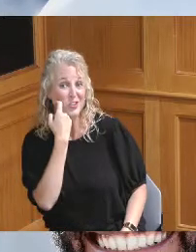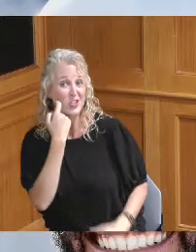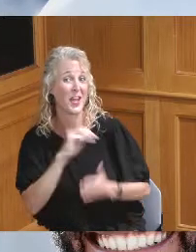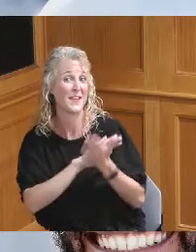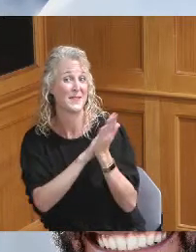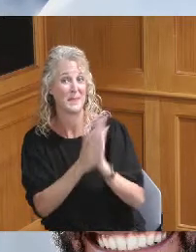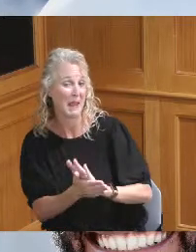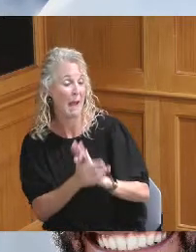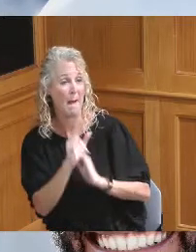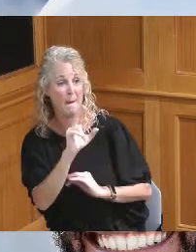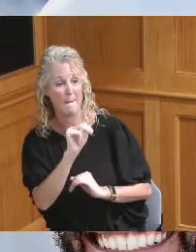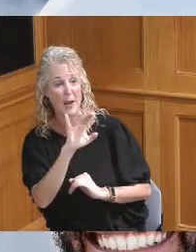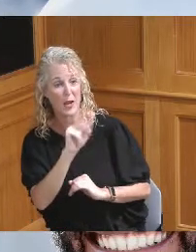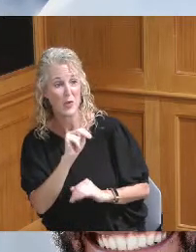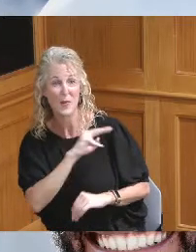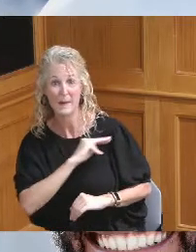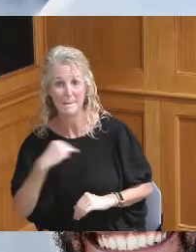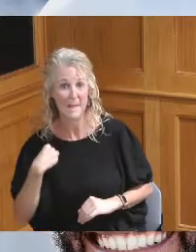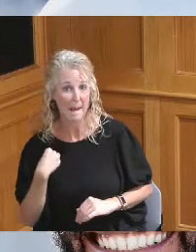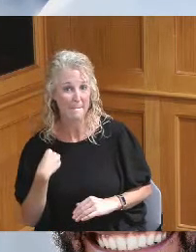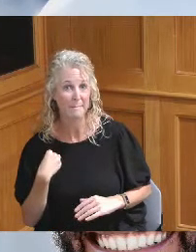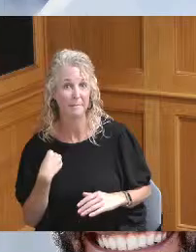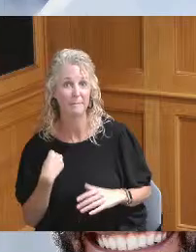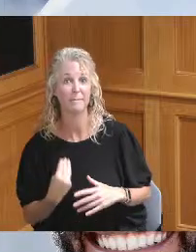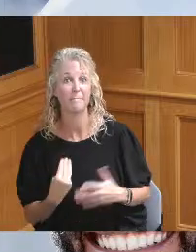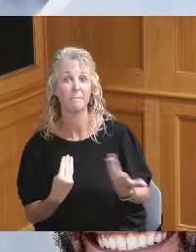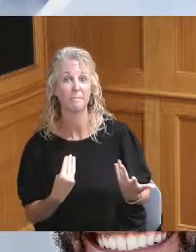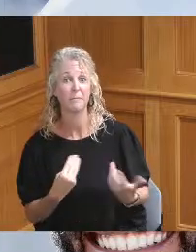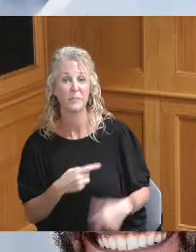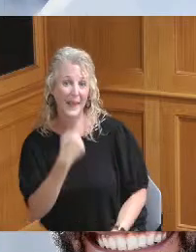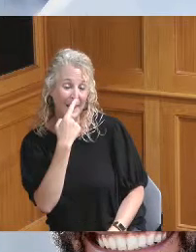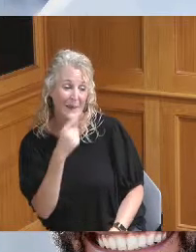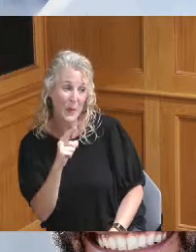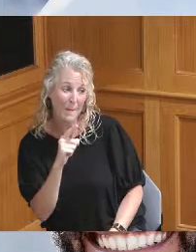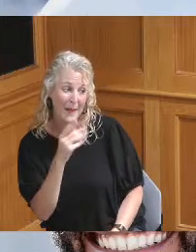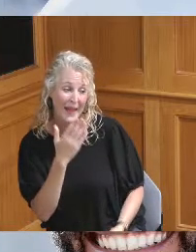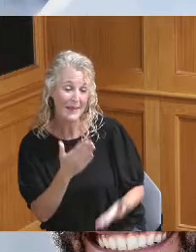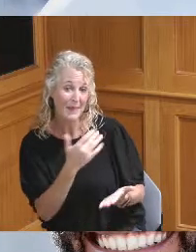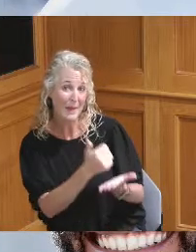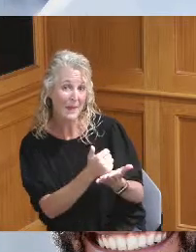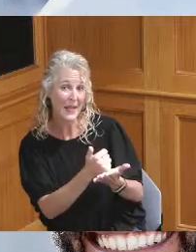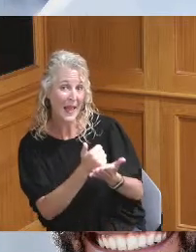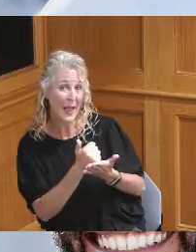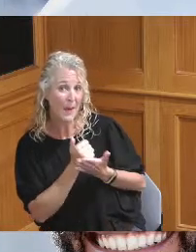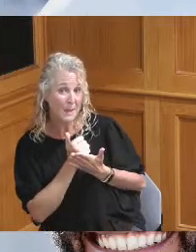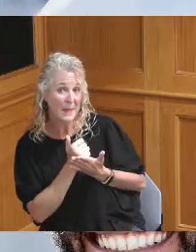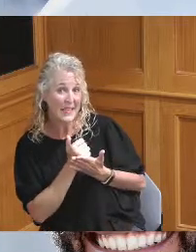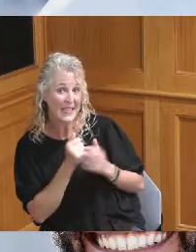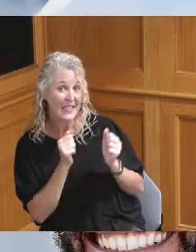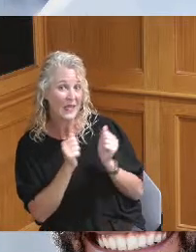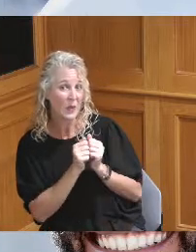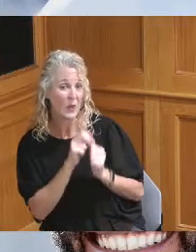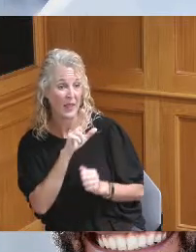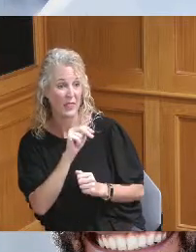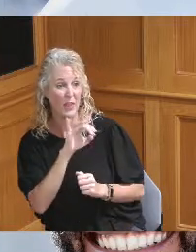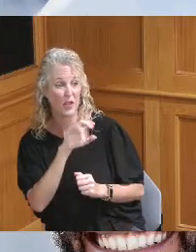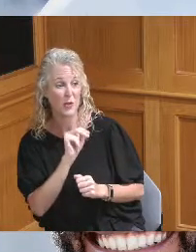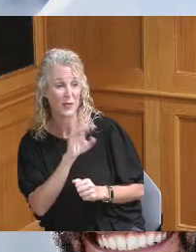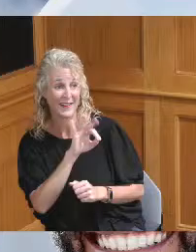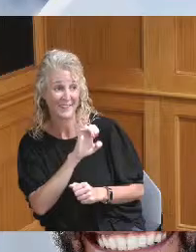Local 265, and is there any way that you might be able to help me with my union initiation